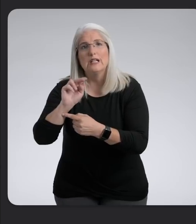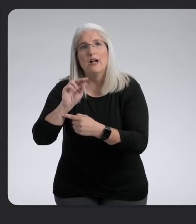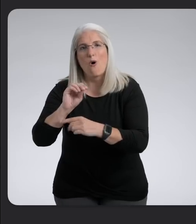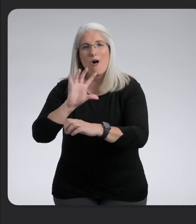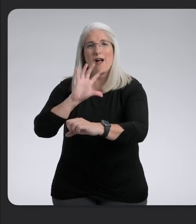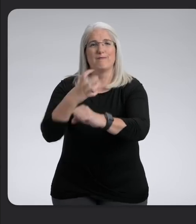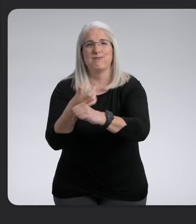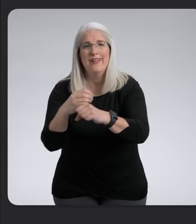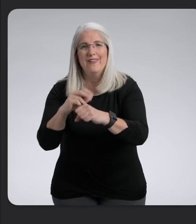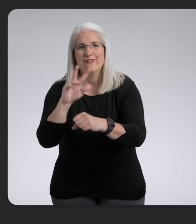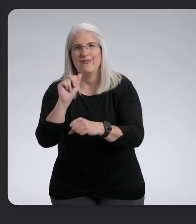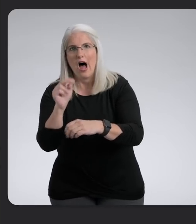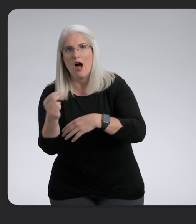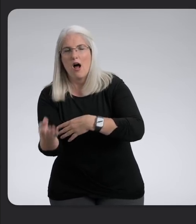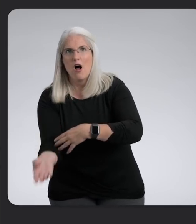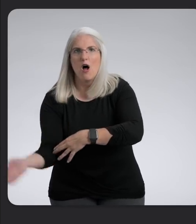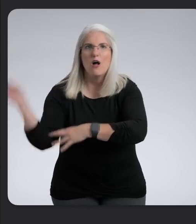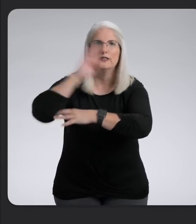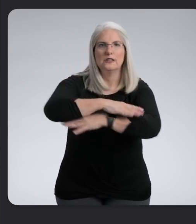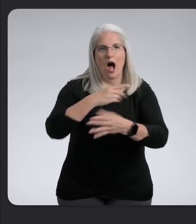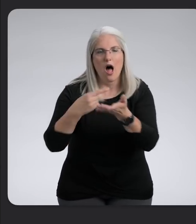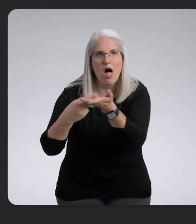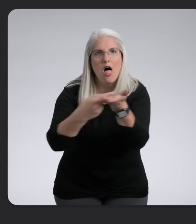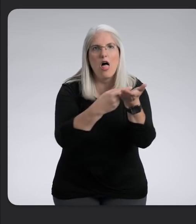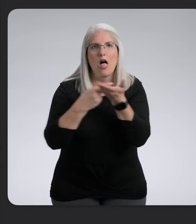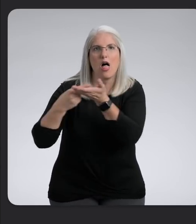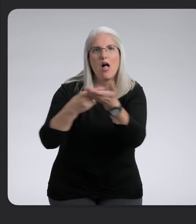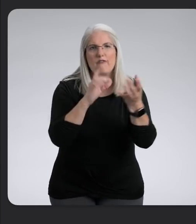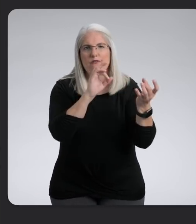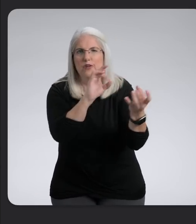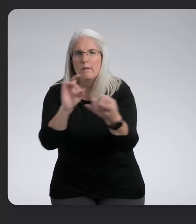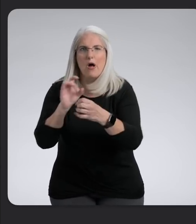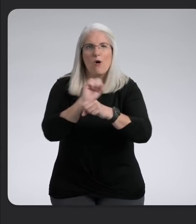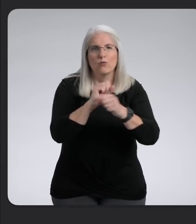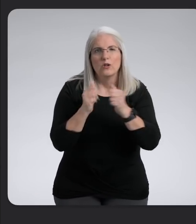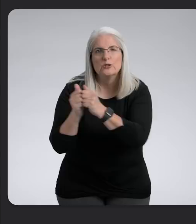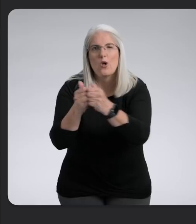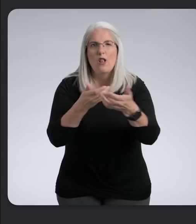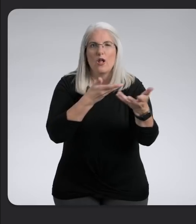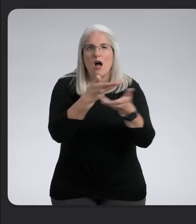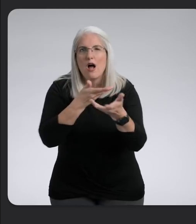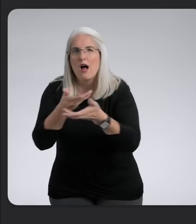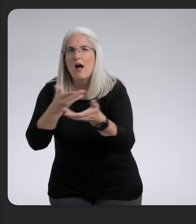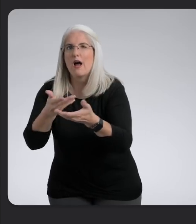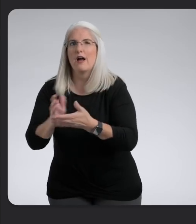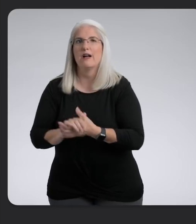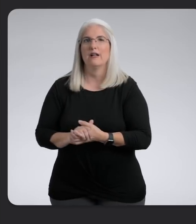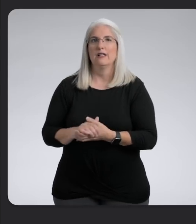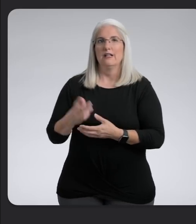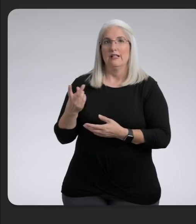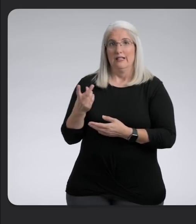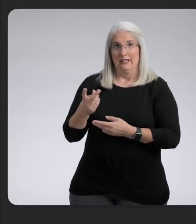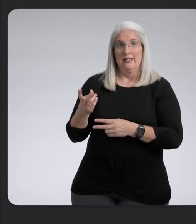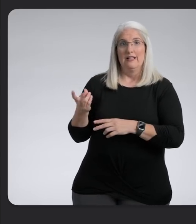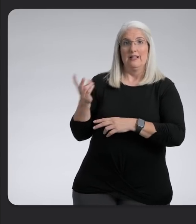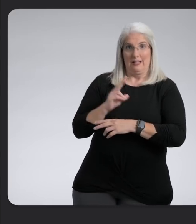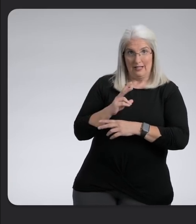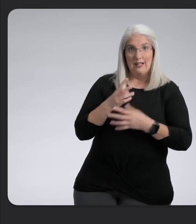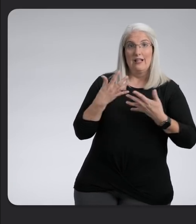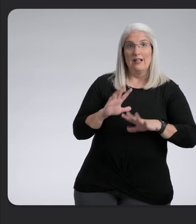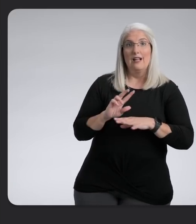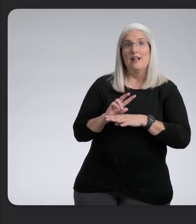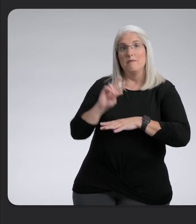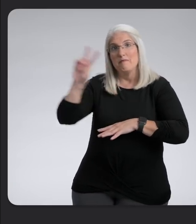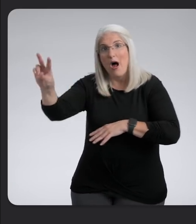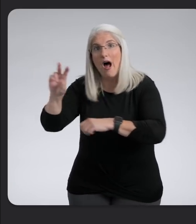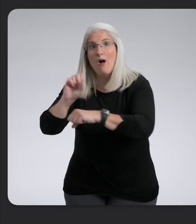almost a full day there getting more feedback, working with their teams. And then they would leave our offices and work through the night building and implementing